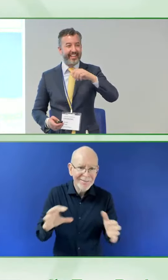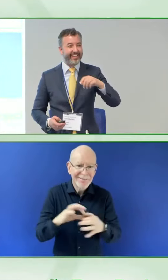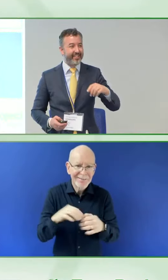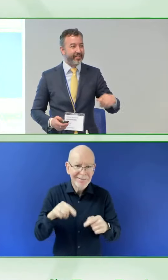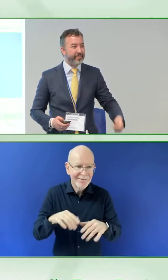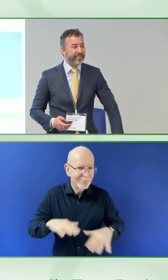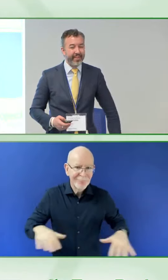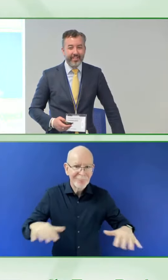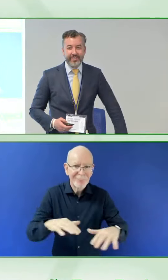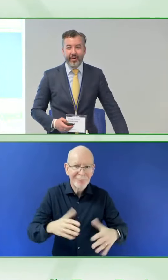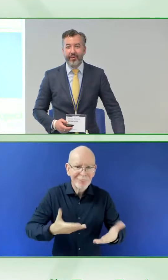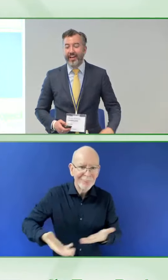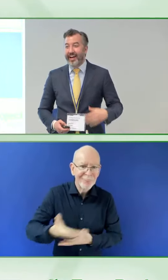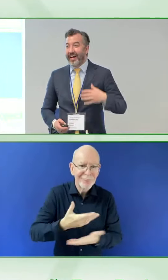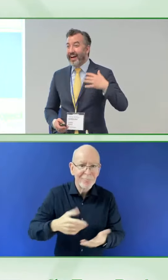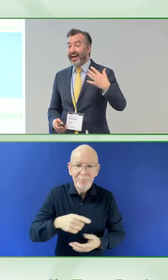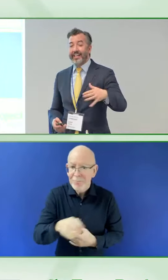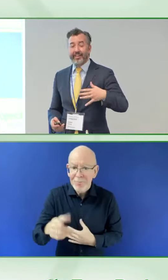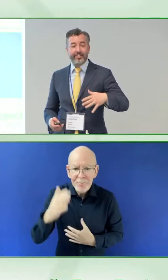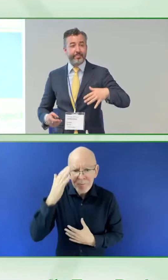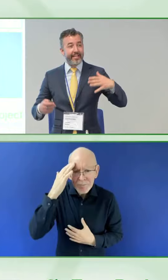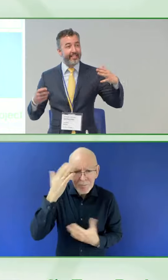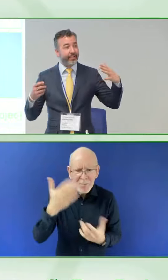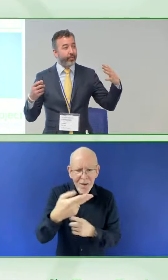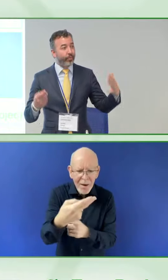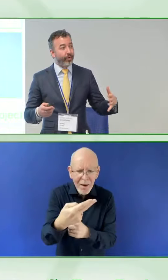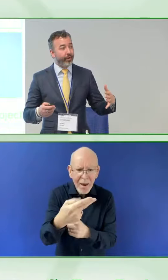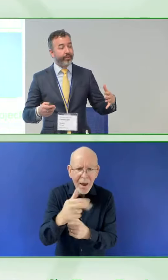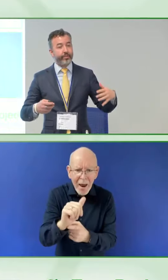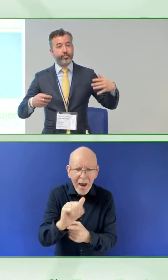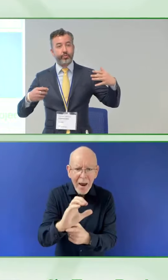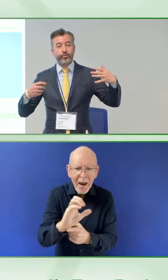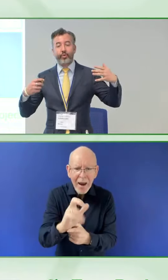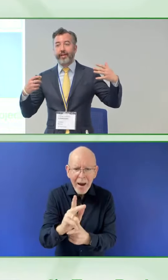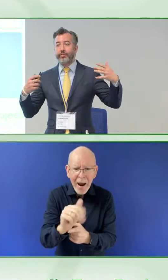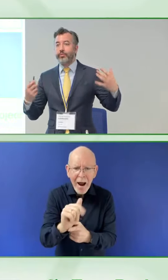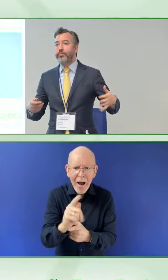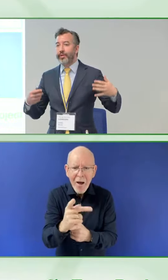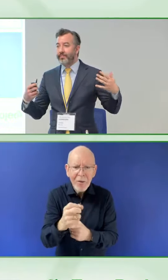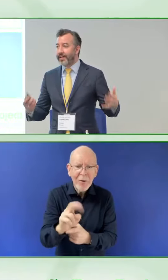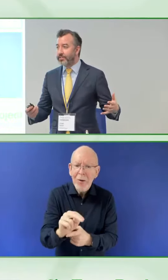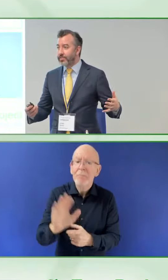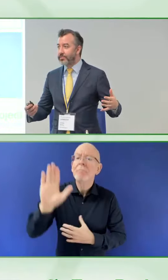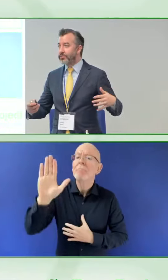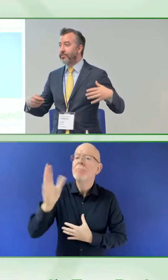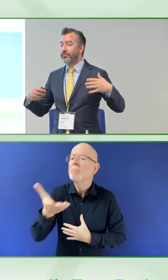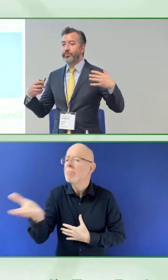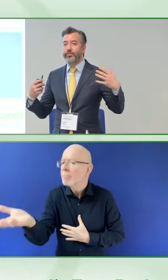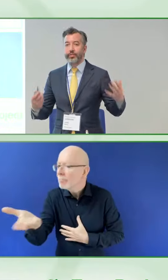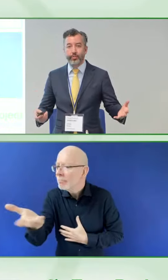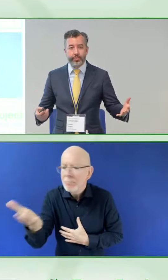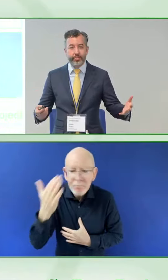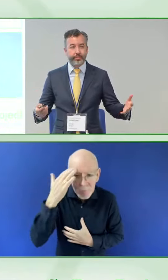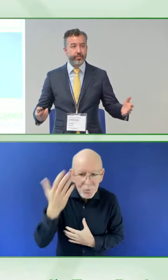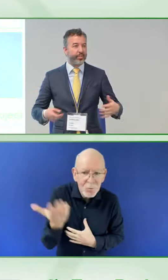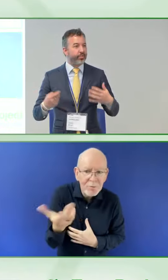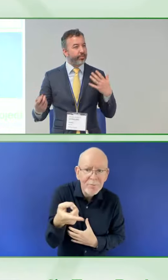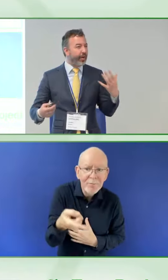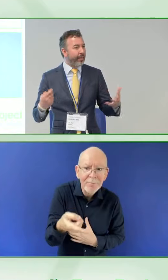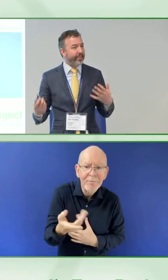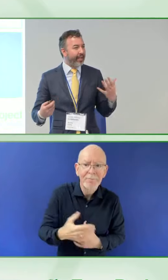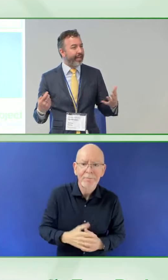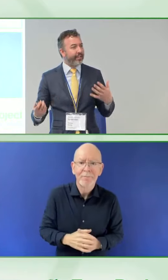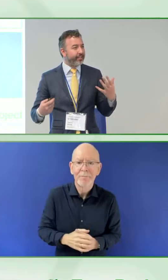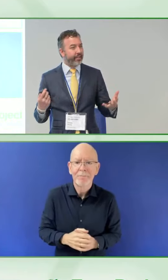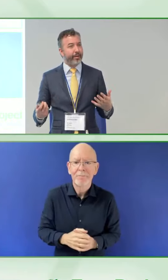up, please? Thank you. So, hackathons basically work to create new inventions, new solutions